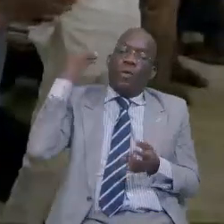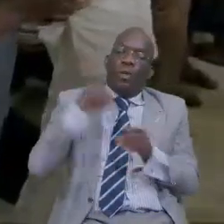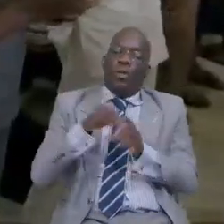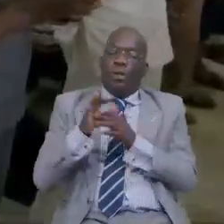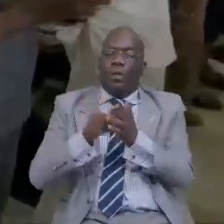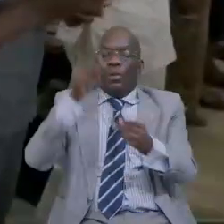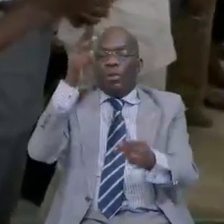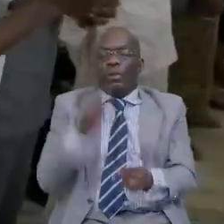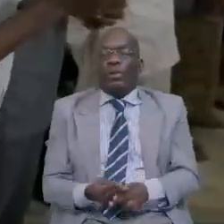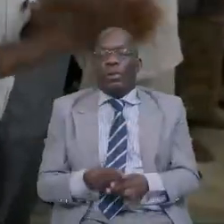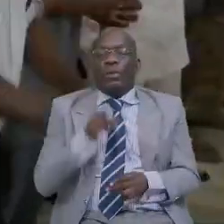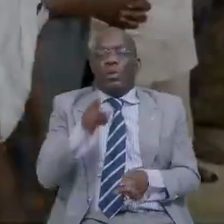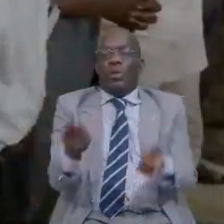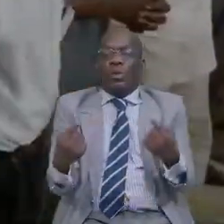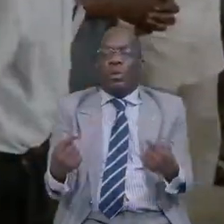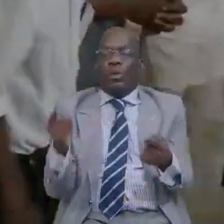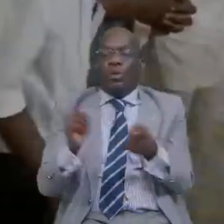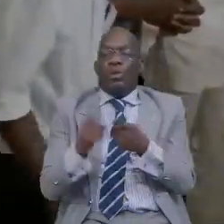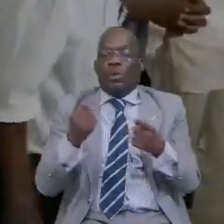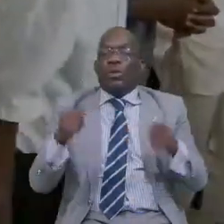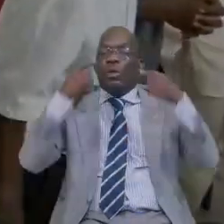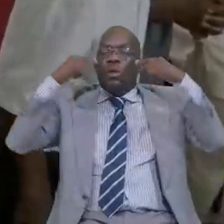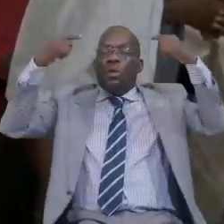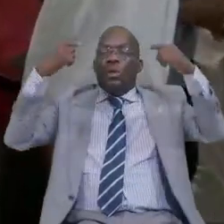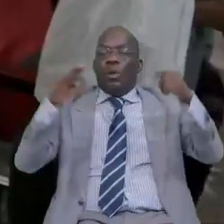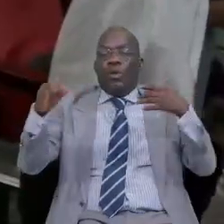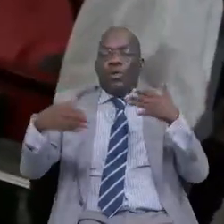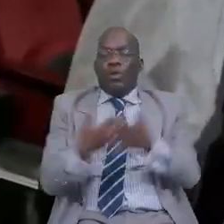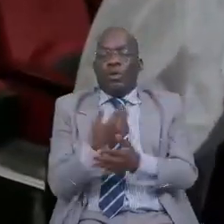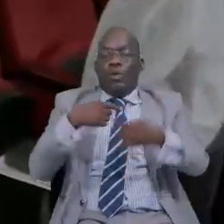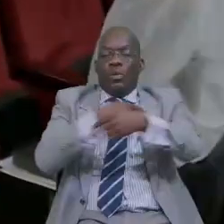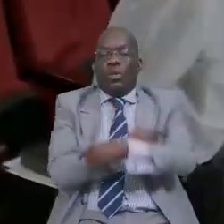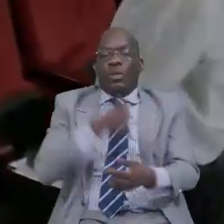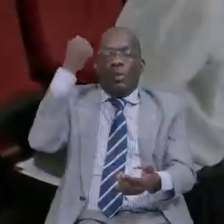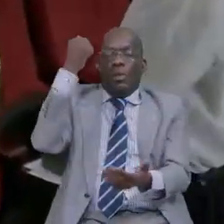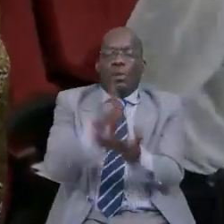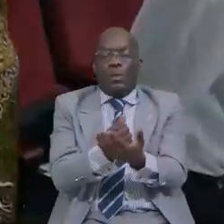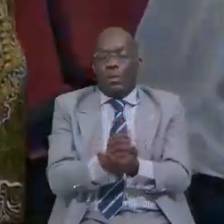You come to the success of a new day.